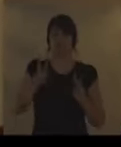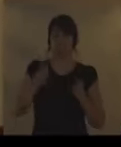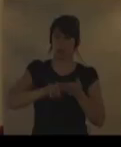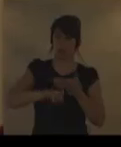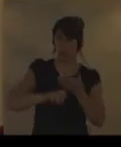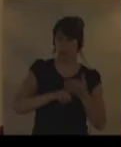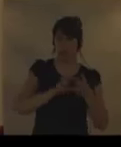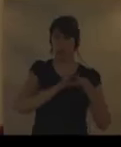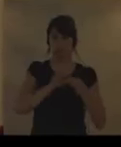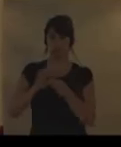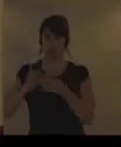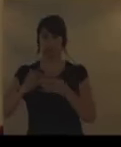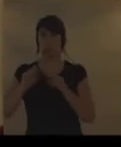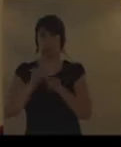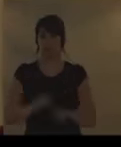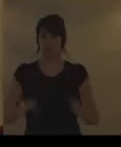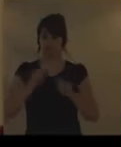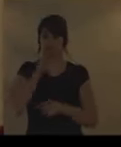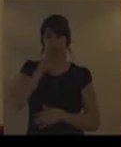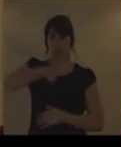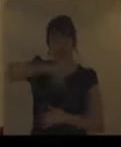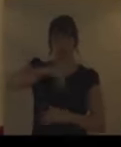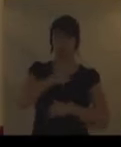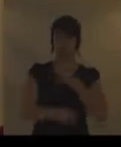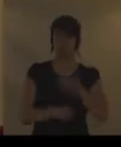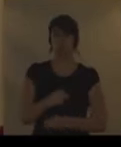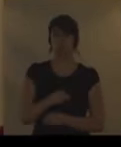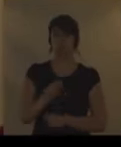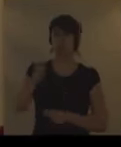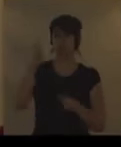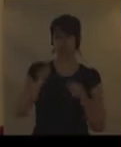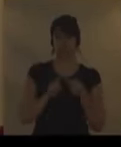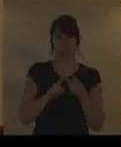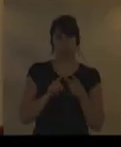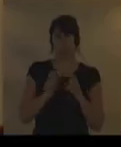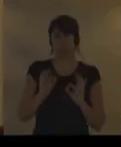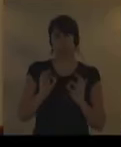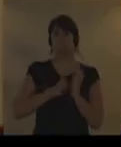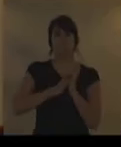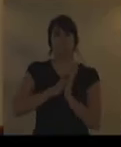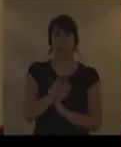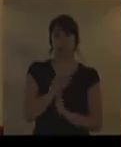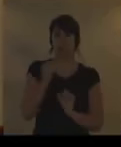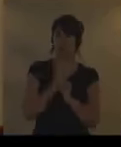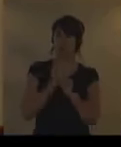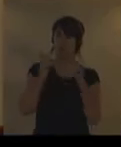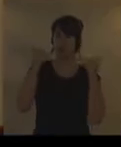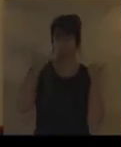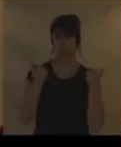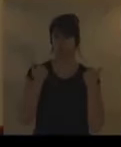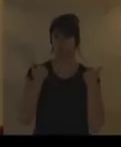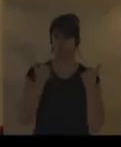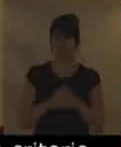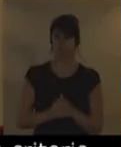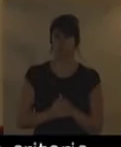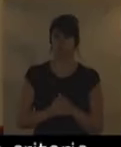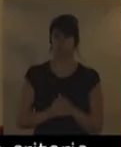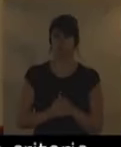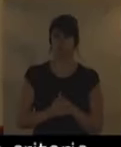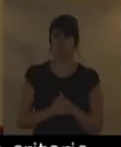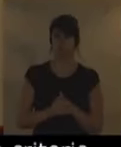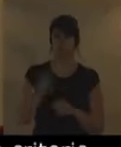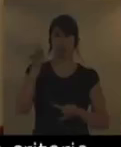criteria concerning workload. Another point is the identification of the